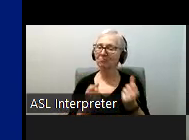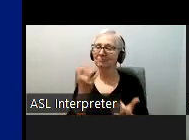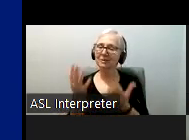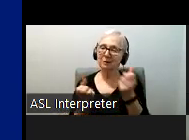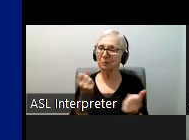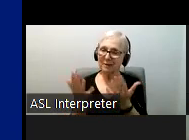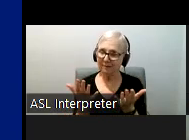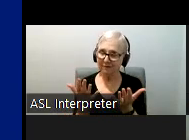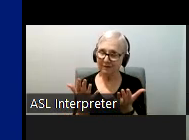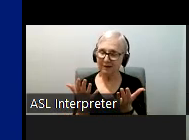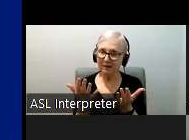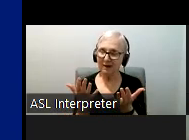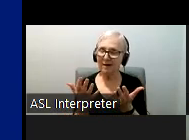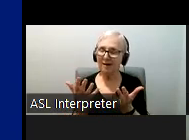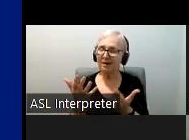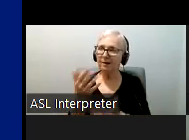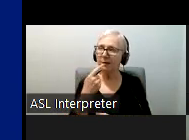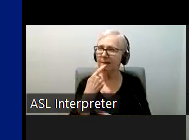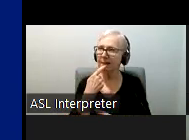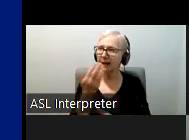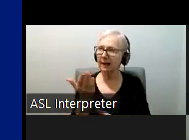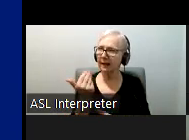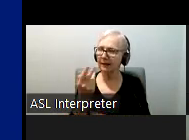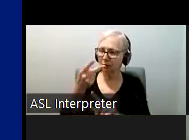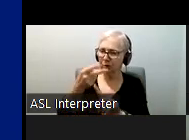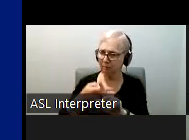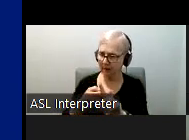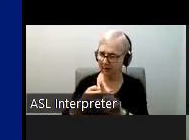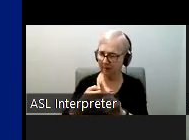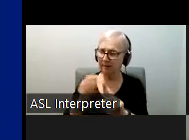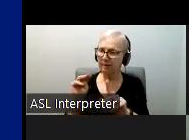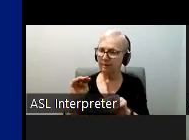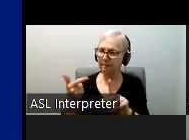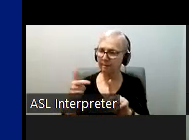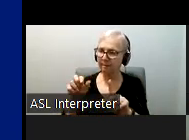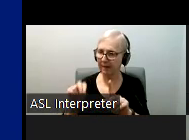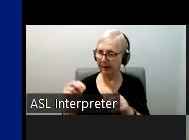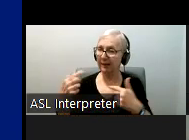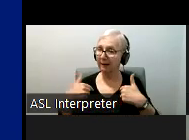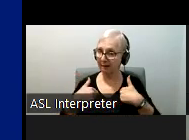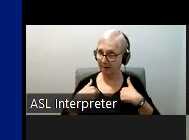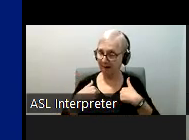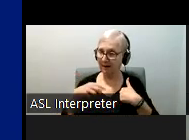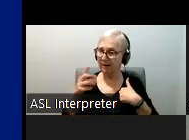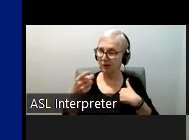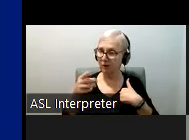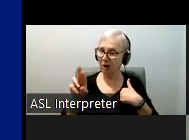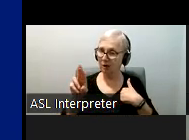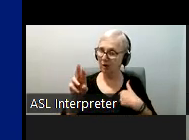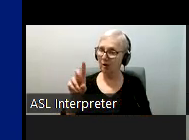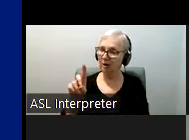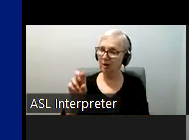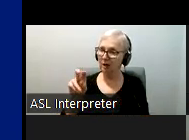to say over the last 2 months between our last meeting, Megan and I and Dr. Donna Haynes, who's listening